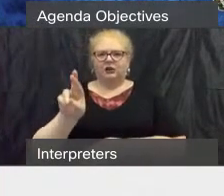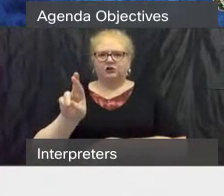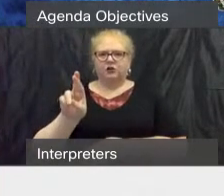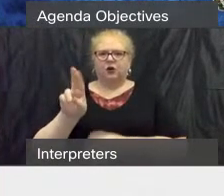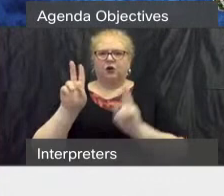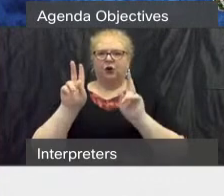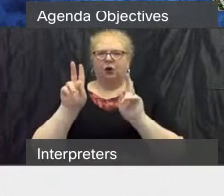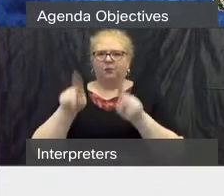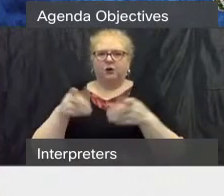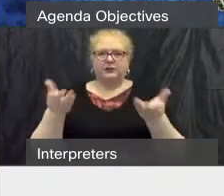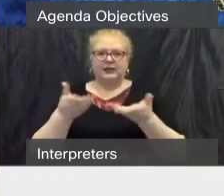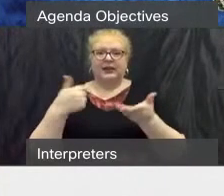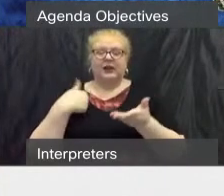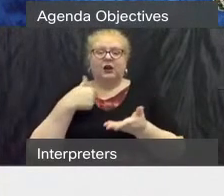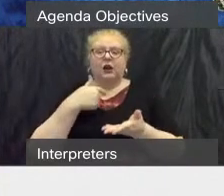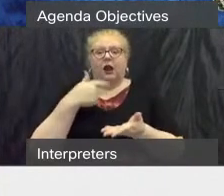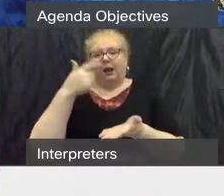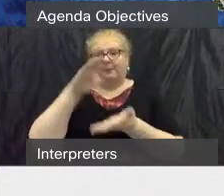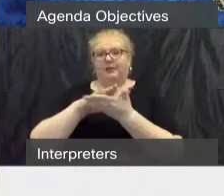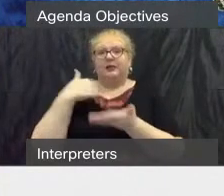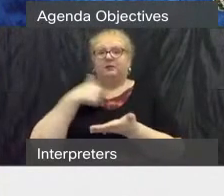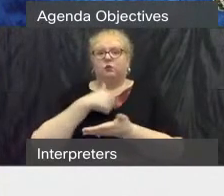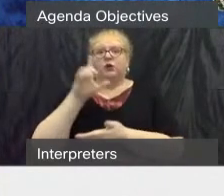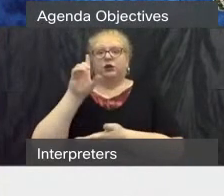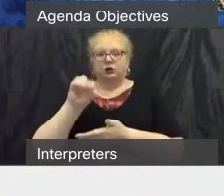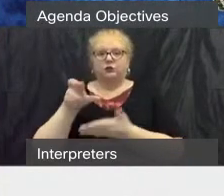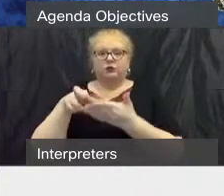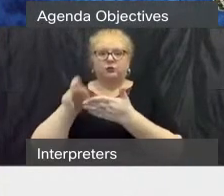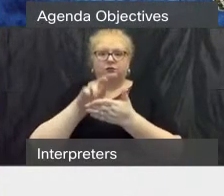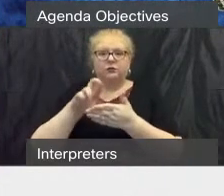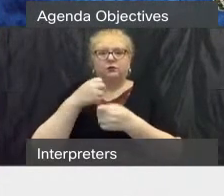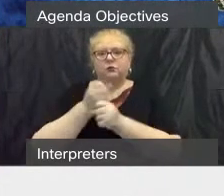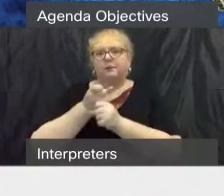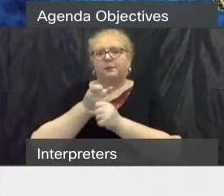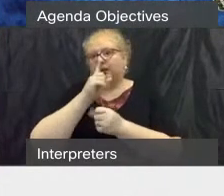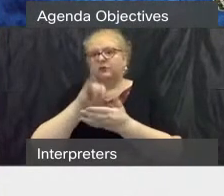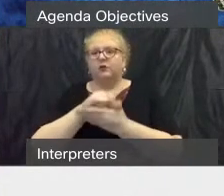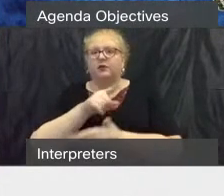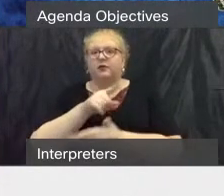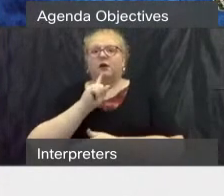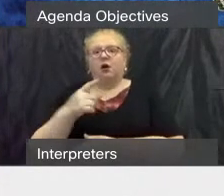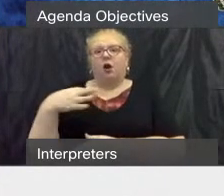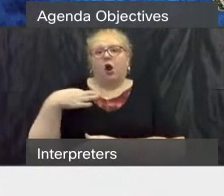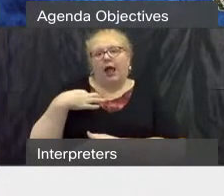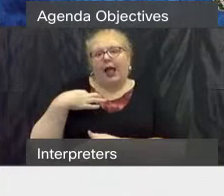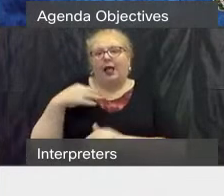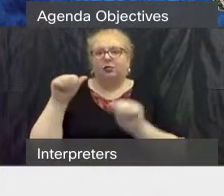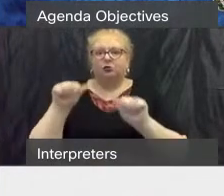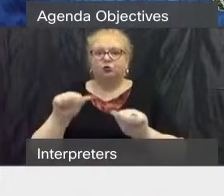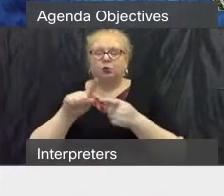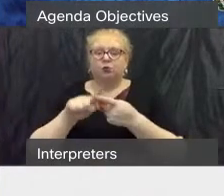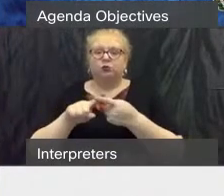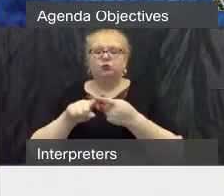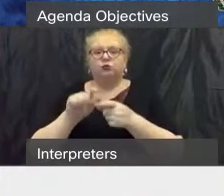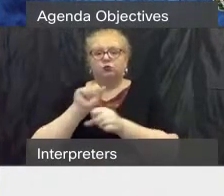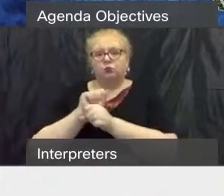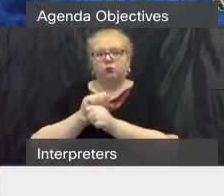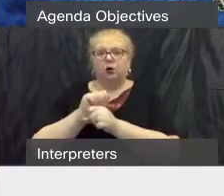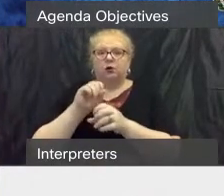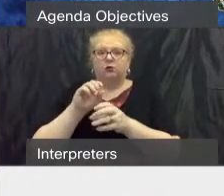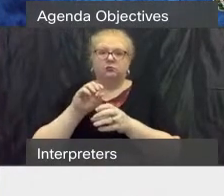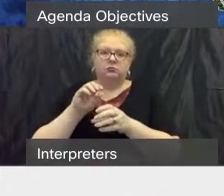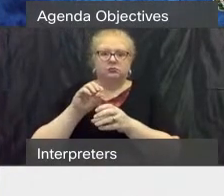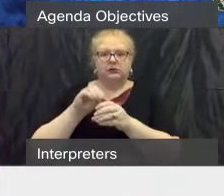in the United States. I don't know if we're, and they have to have a social security card. I'll have to ask, I know-